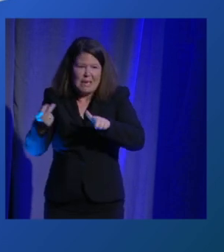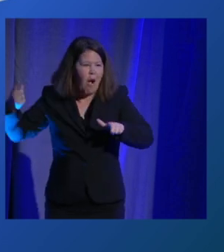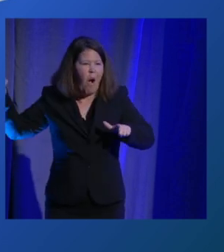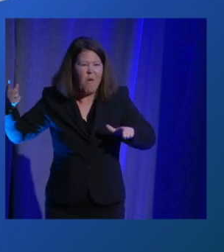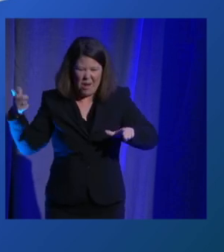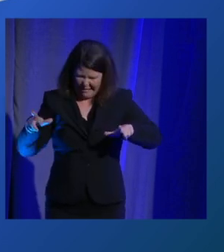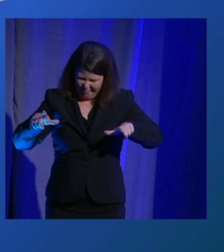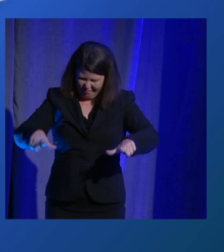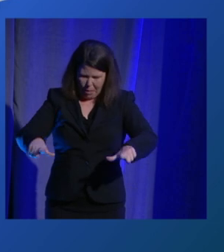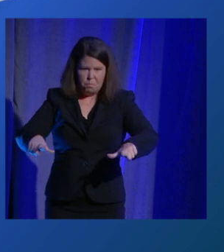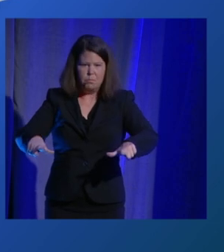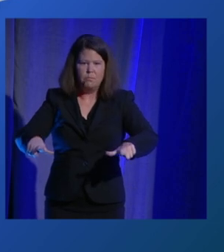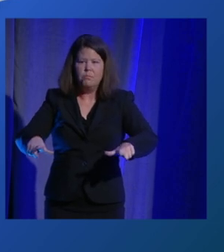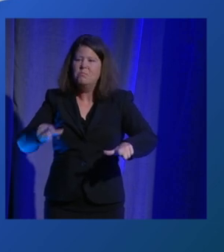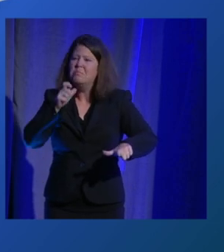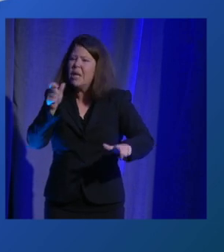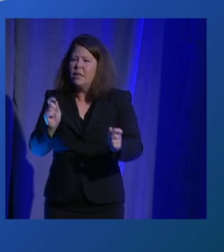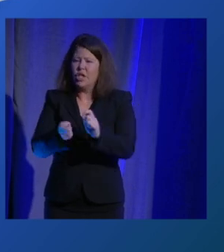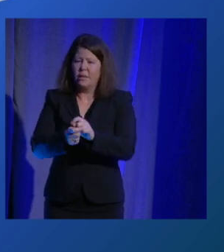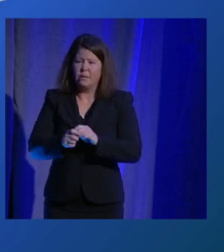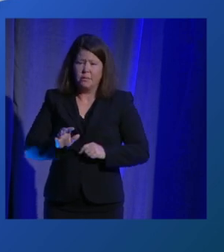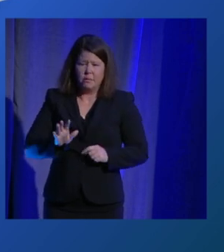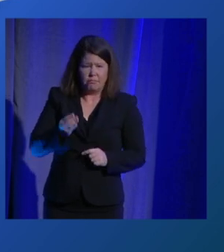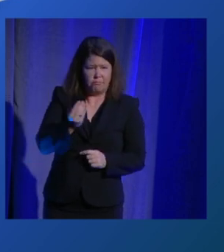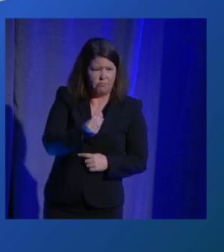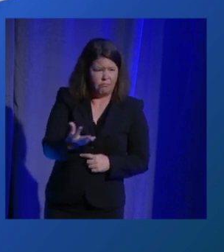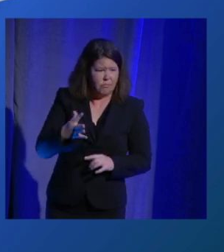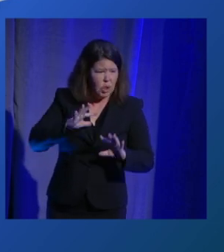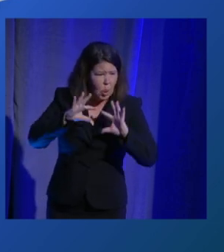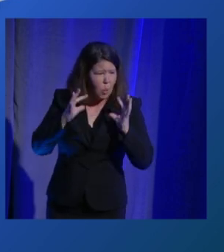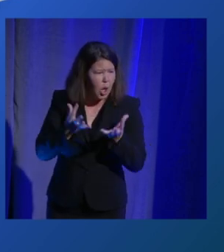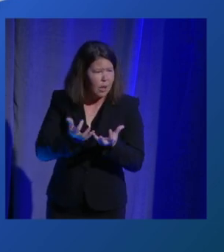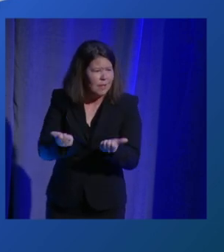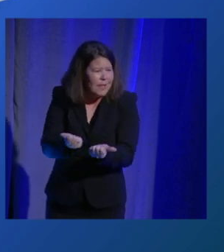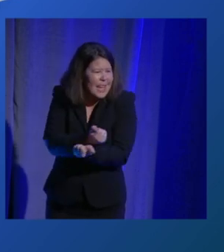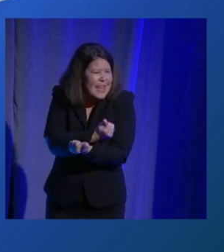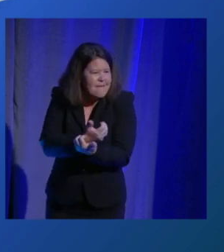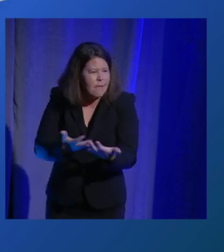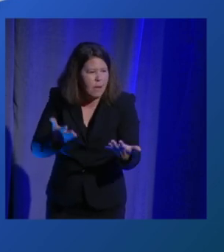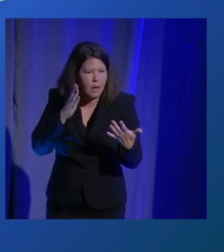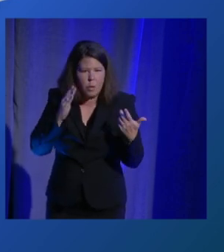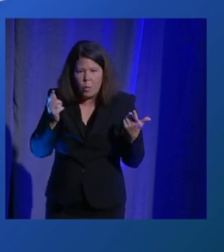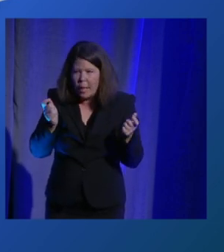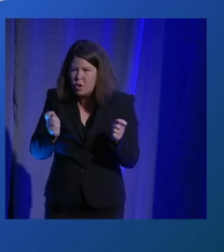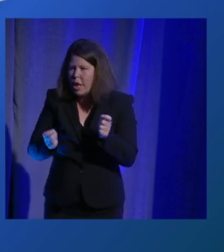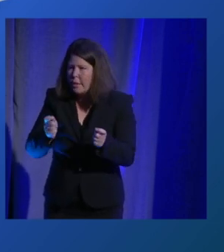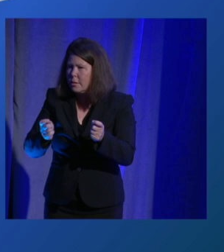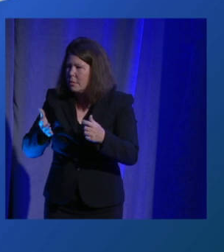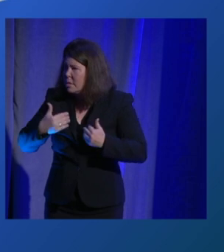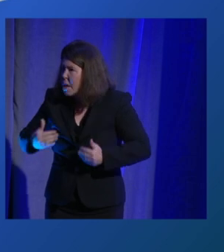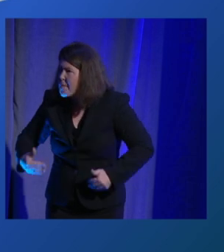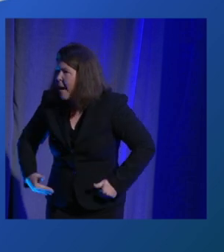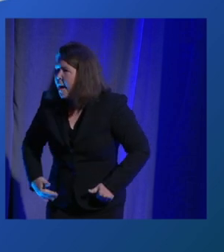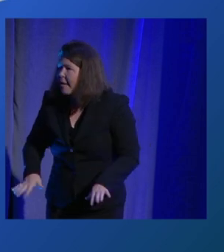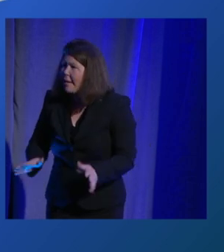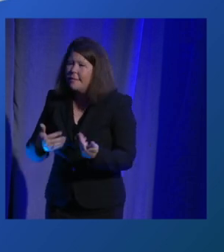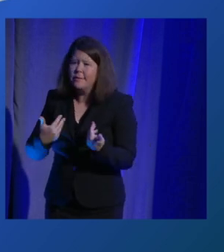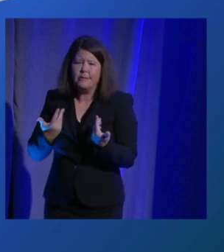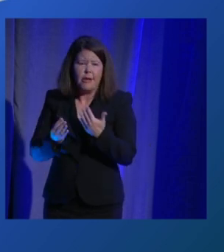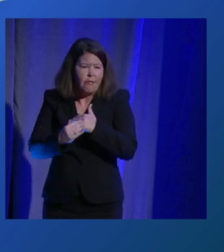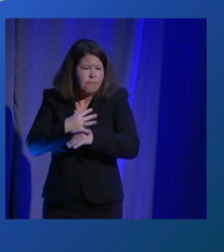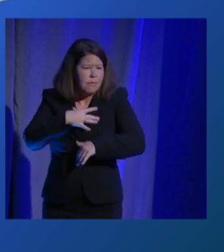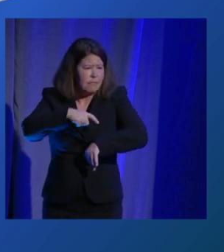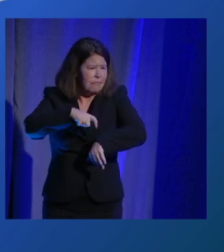the world that does not change everything including our bodies Our ected